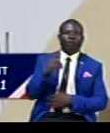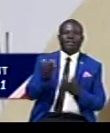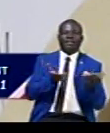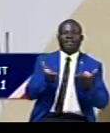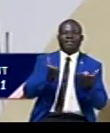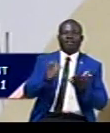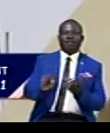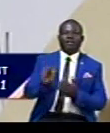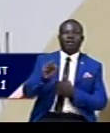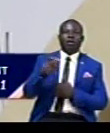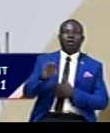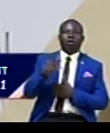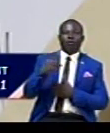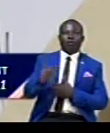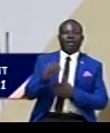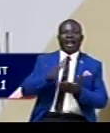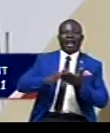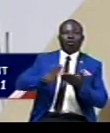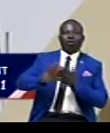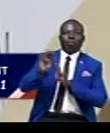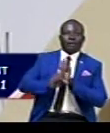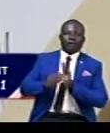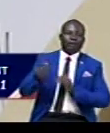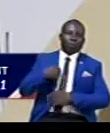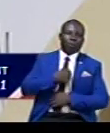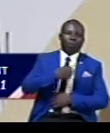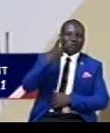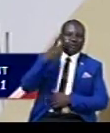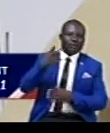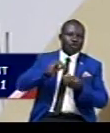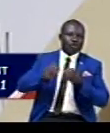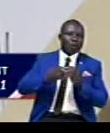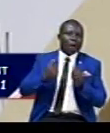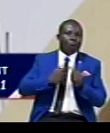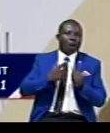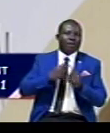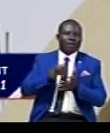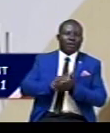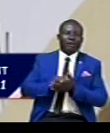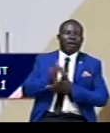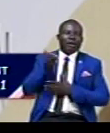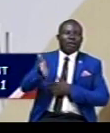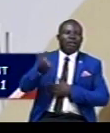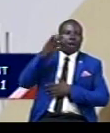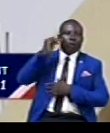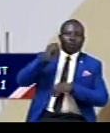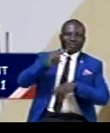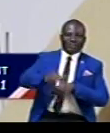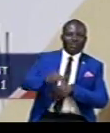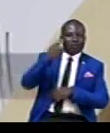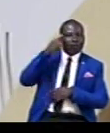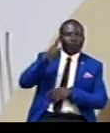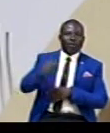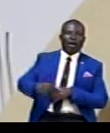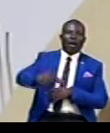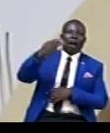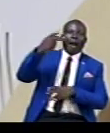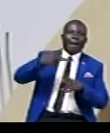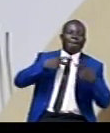of the atonement, we see, number one, there was need for the high priest to